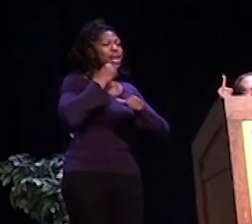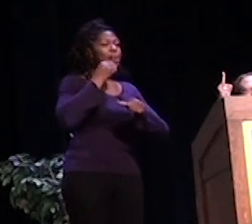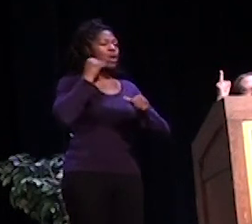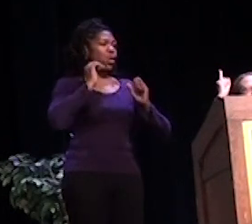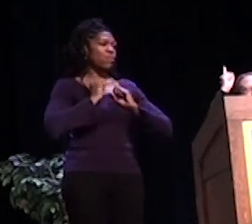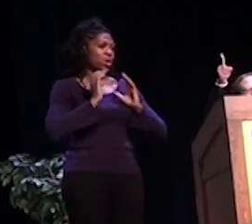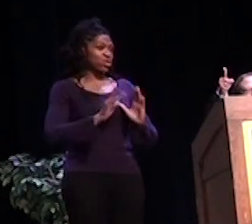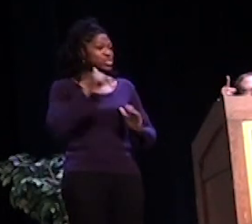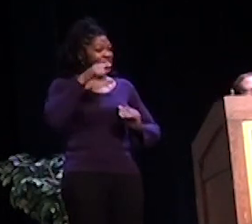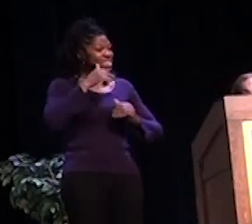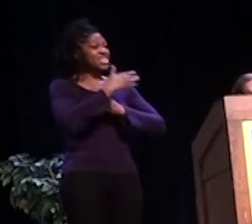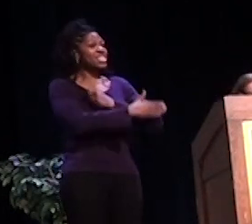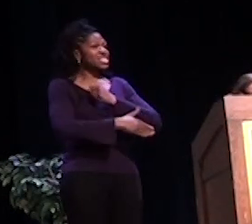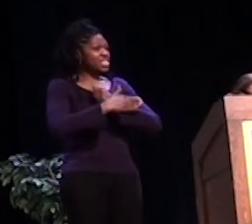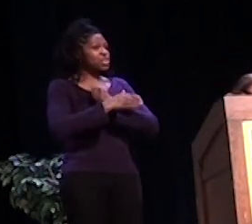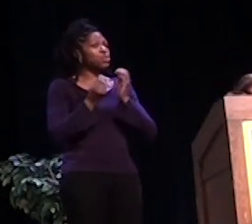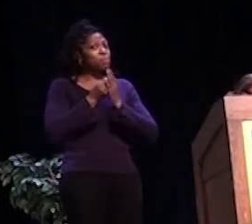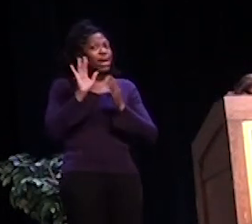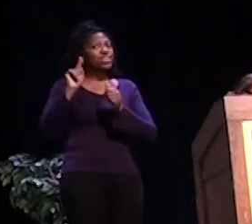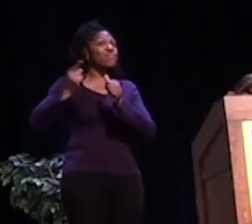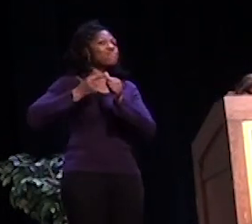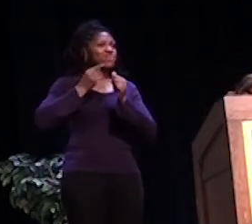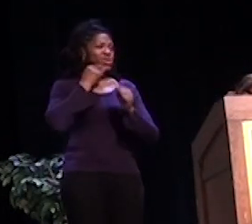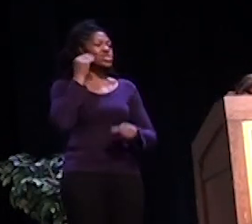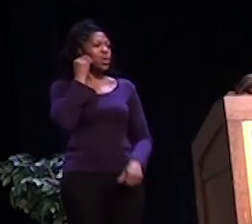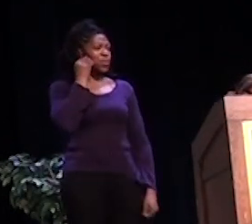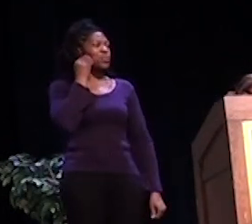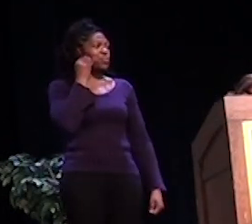this country purchase their first home.